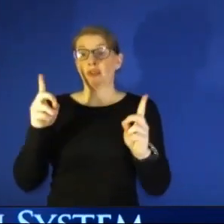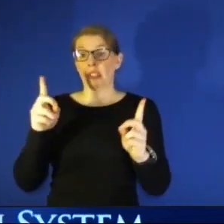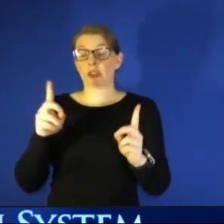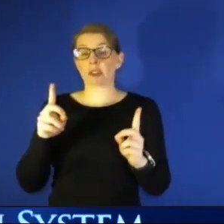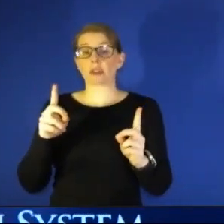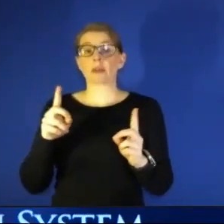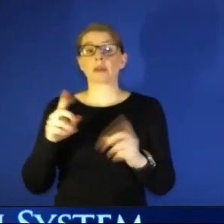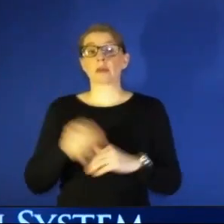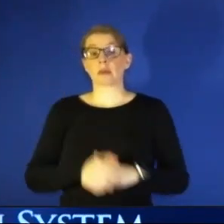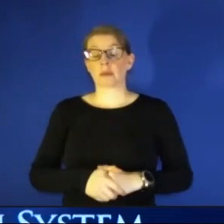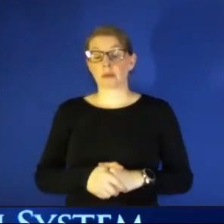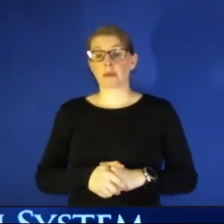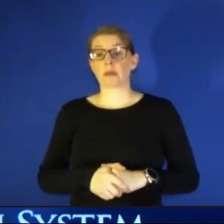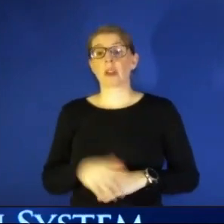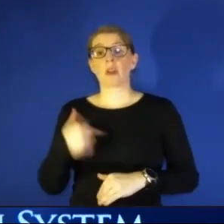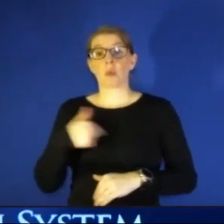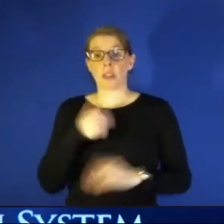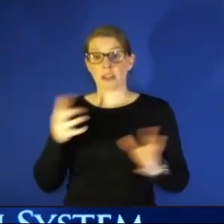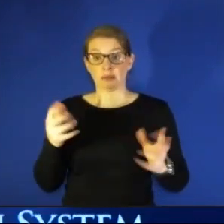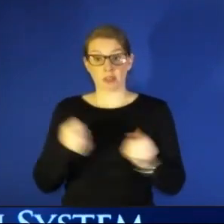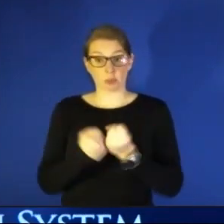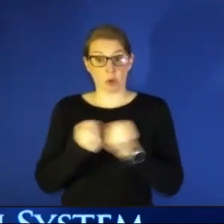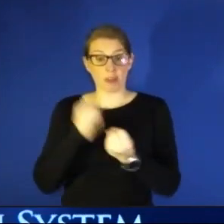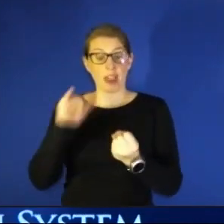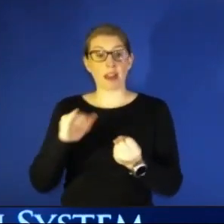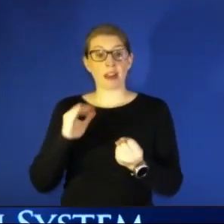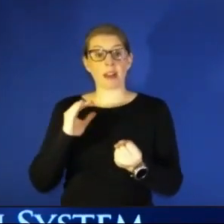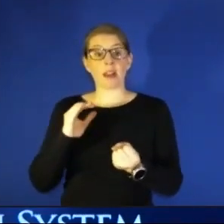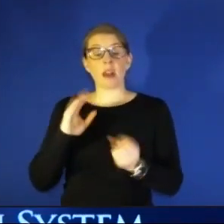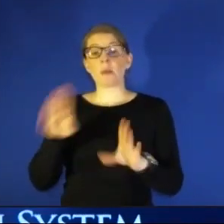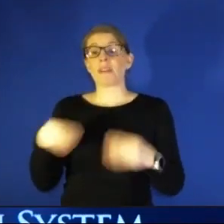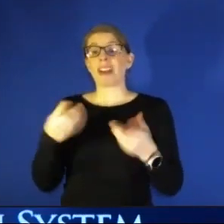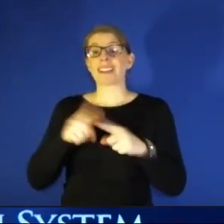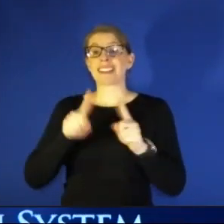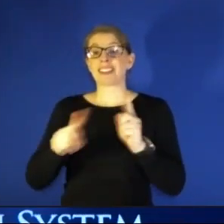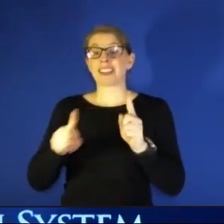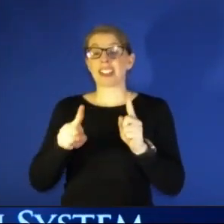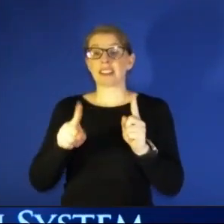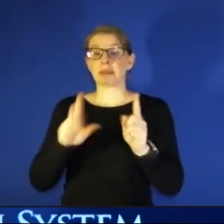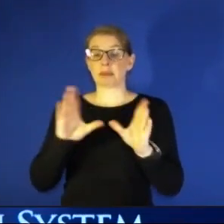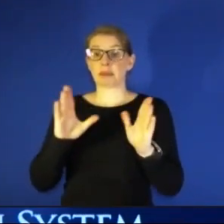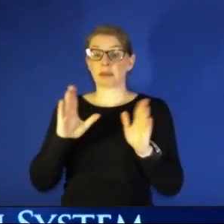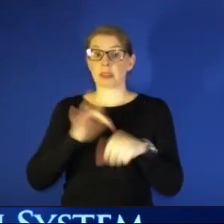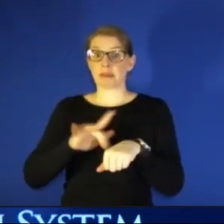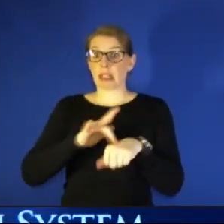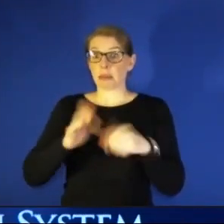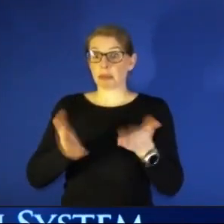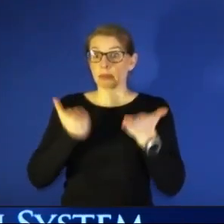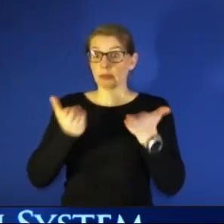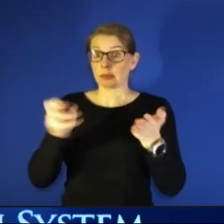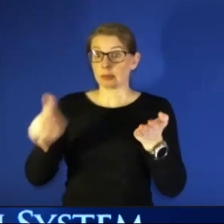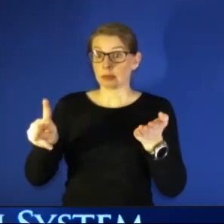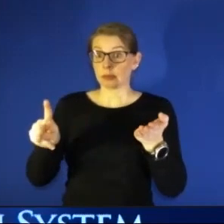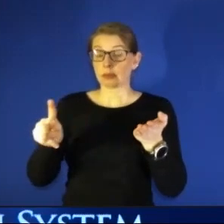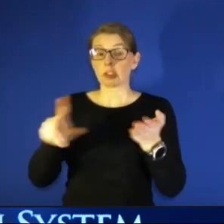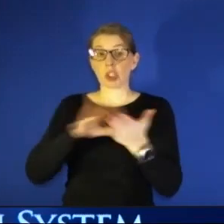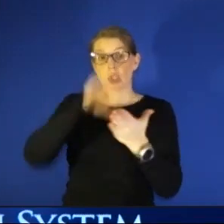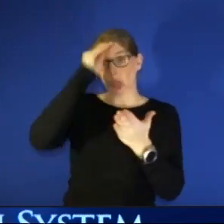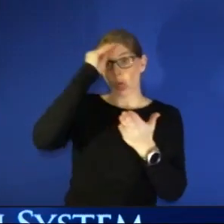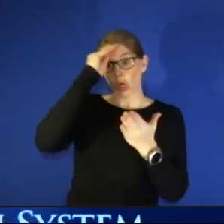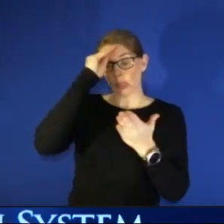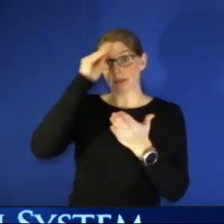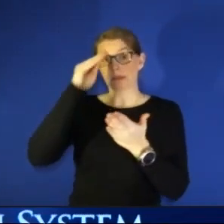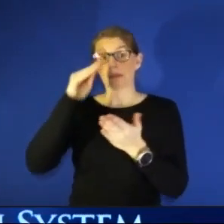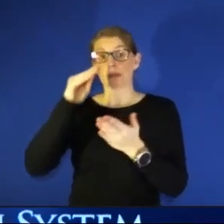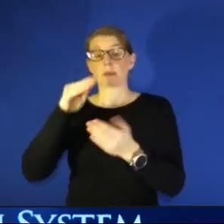the ability to access many different offerings that we have in our health system to learn and to grow, as well as connecting with